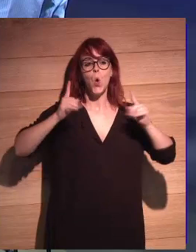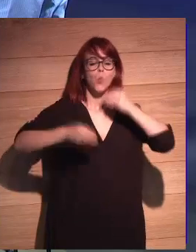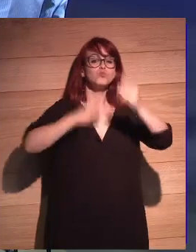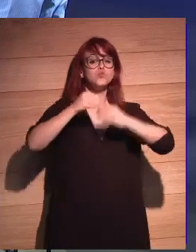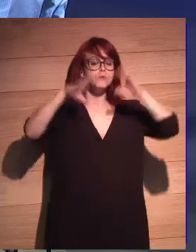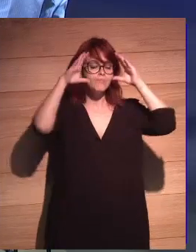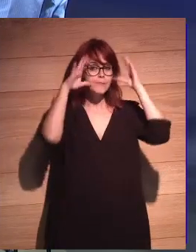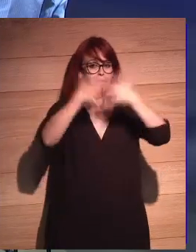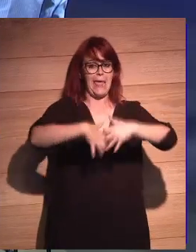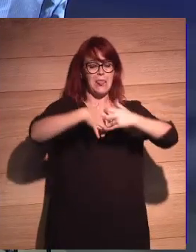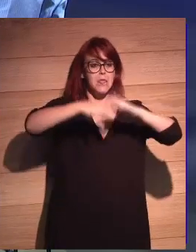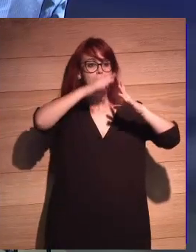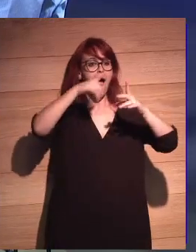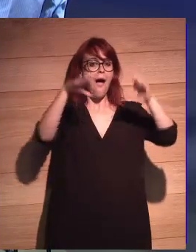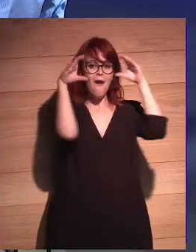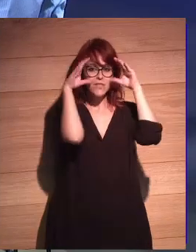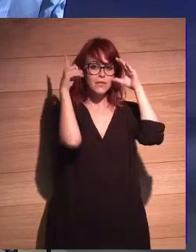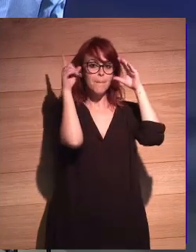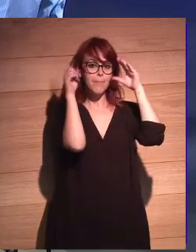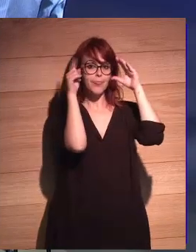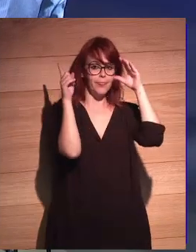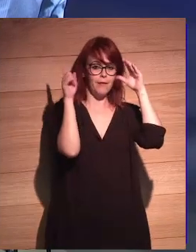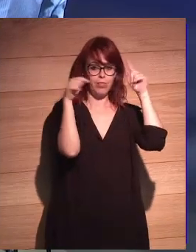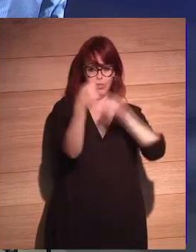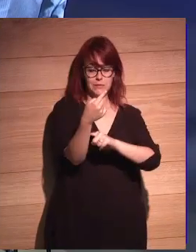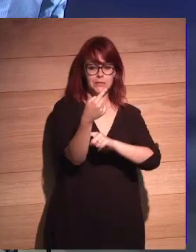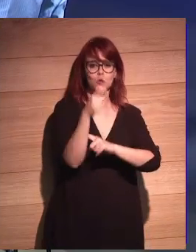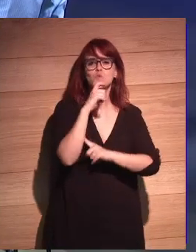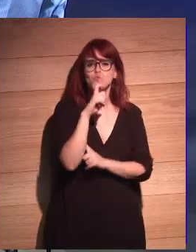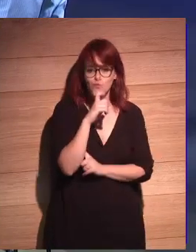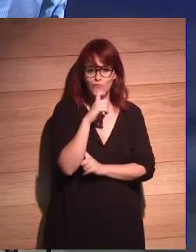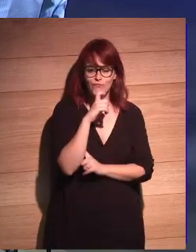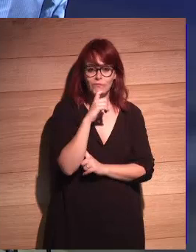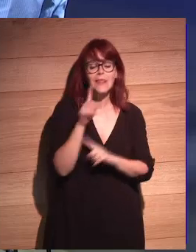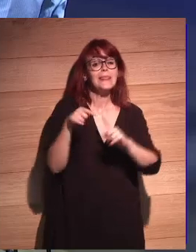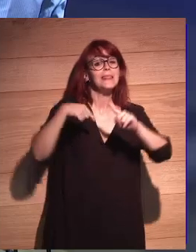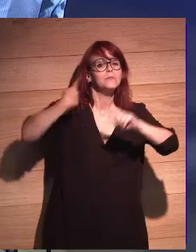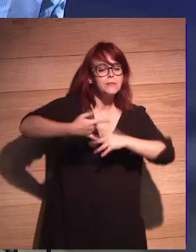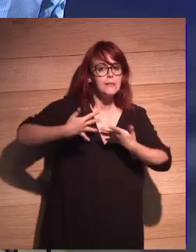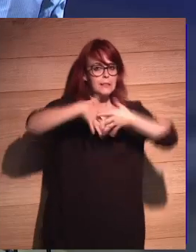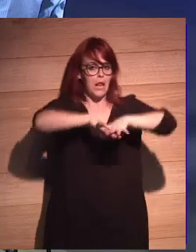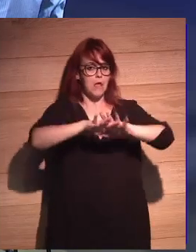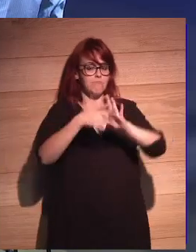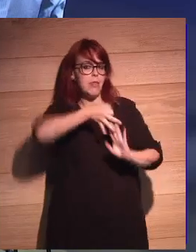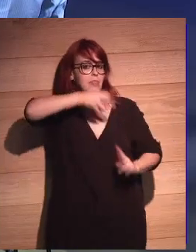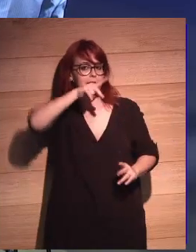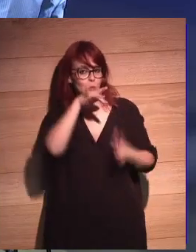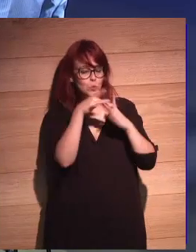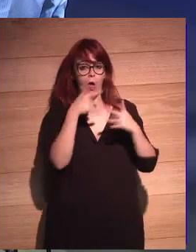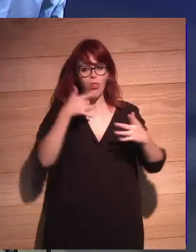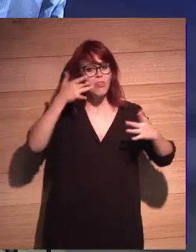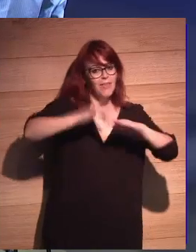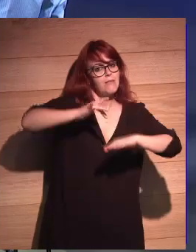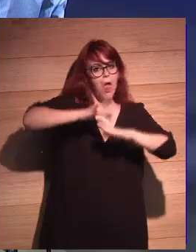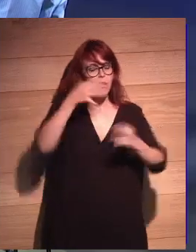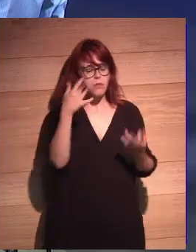or her goggles. It's not the mechanic cues, but about push that button and push here. No, they are